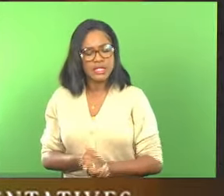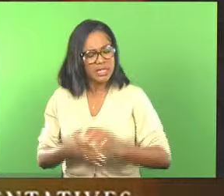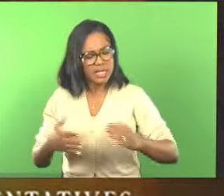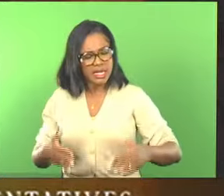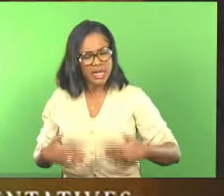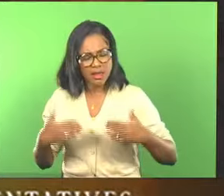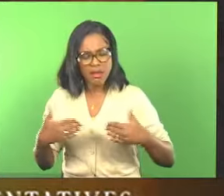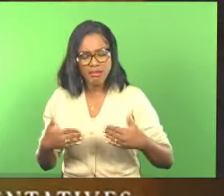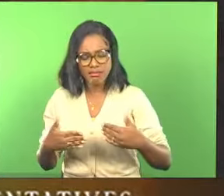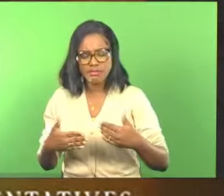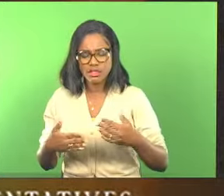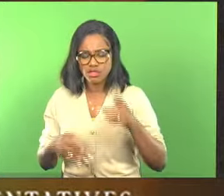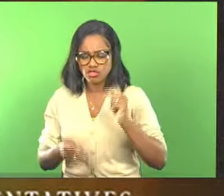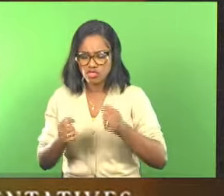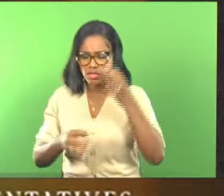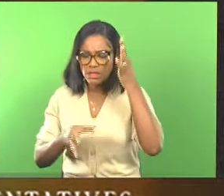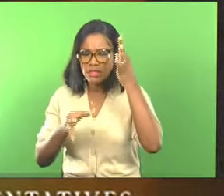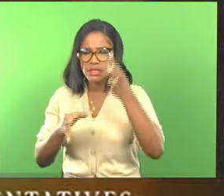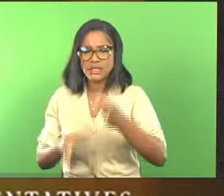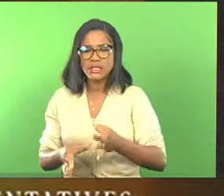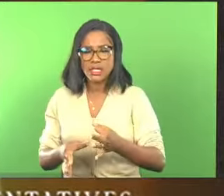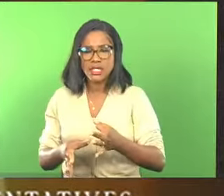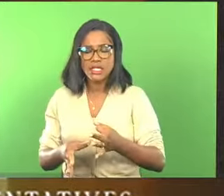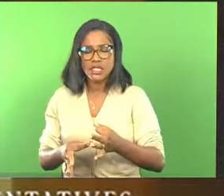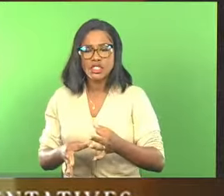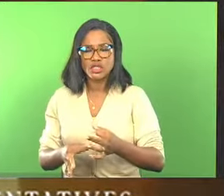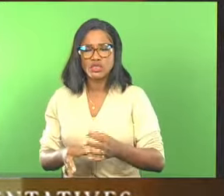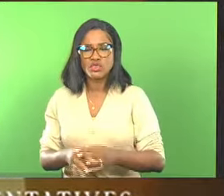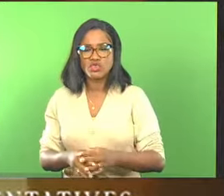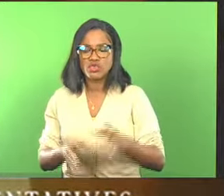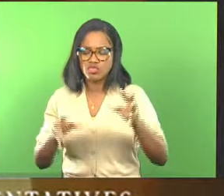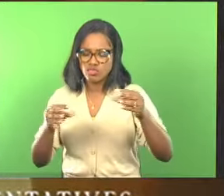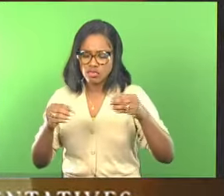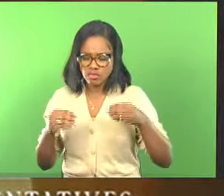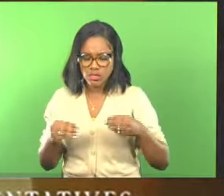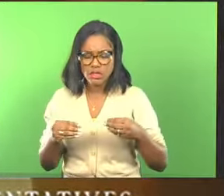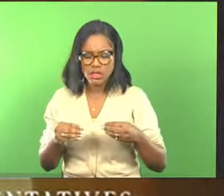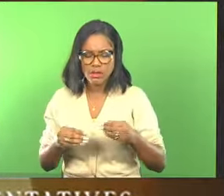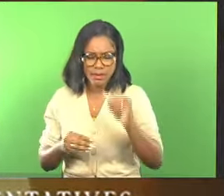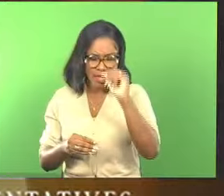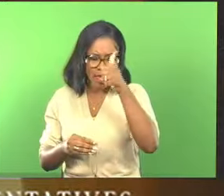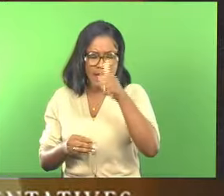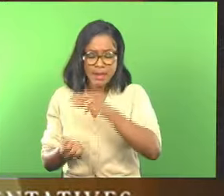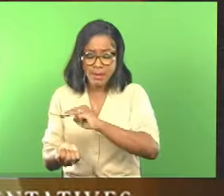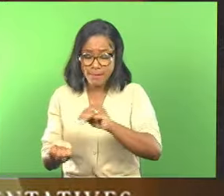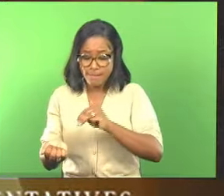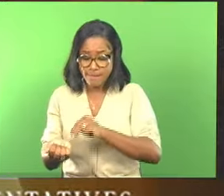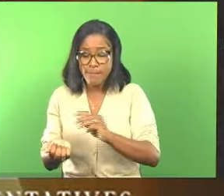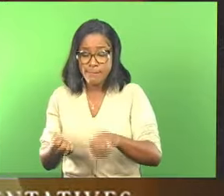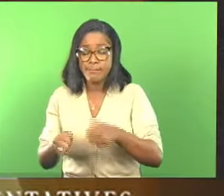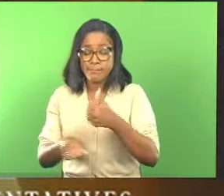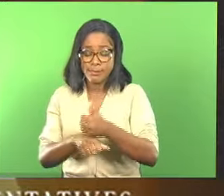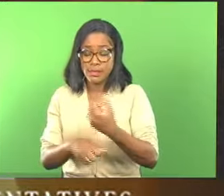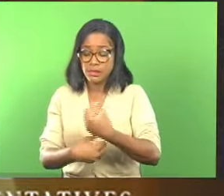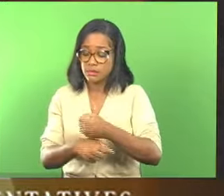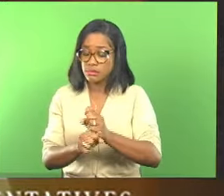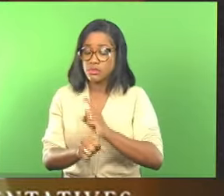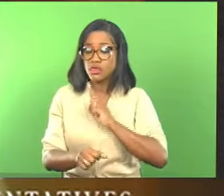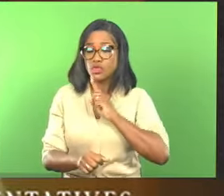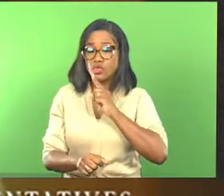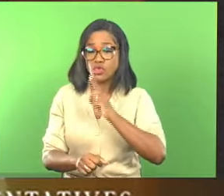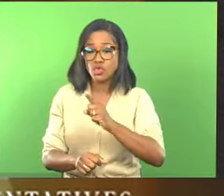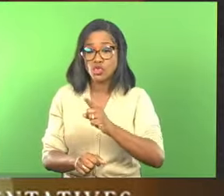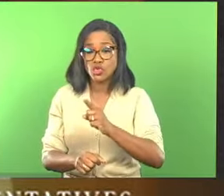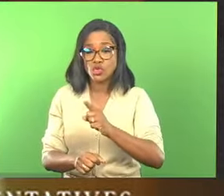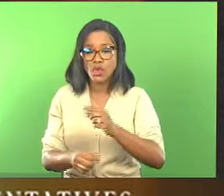have decided to recognize Indian medical standards. This will ensure